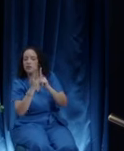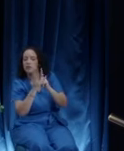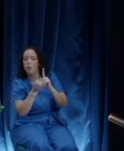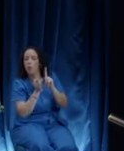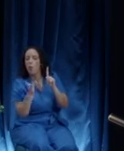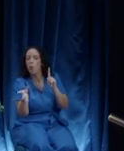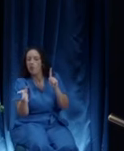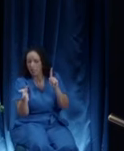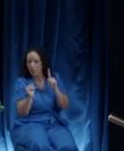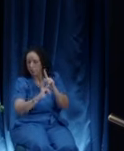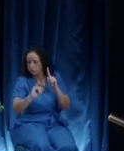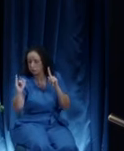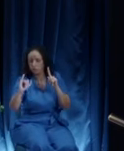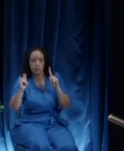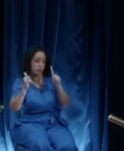well, let's see.